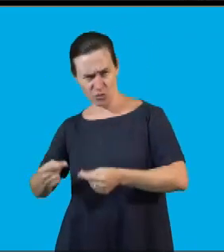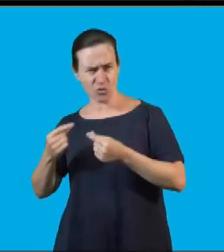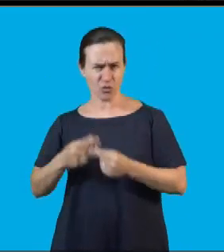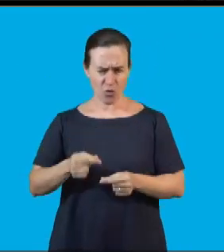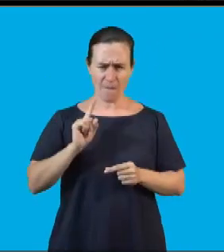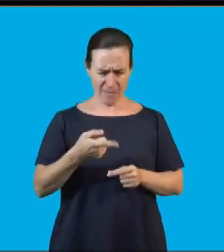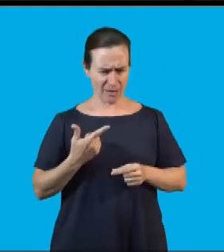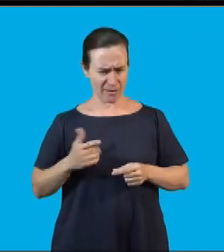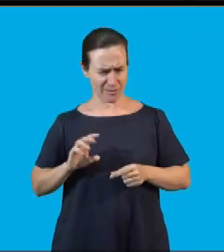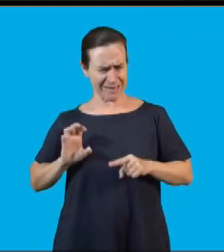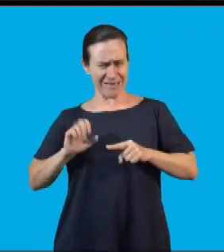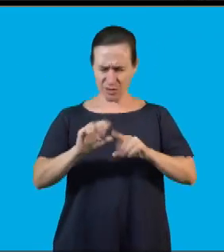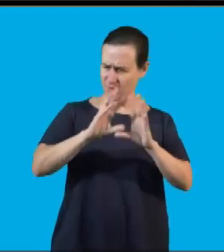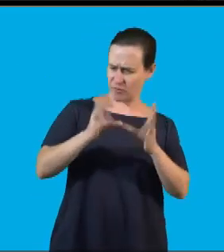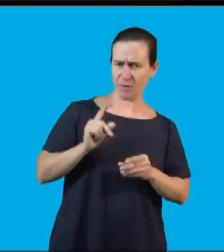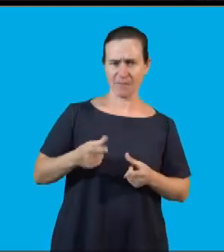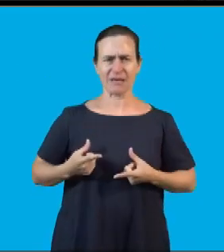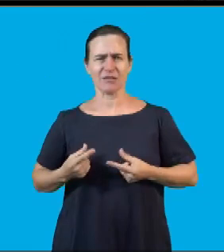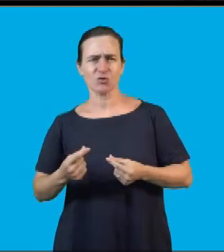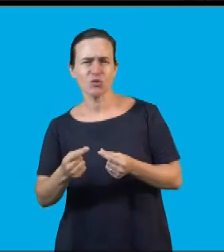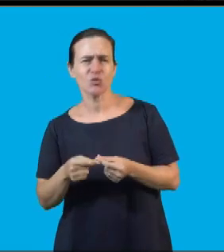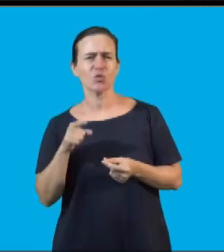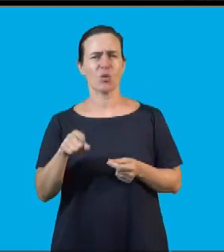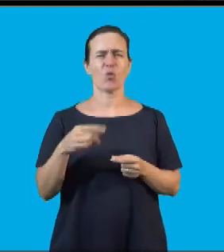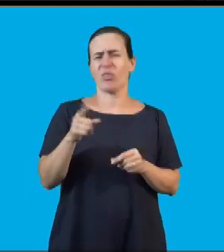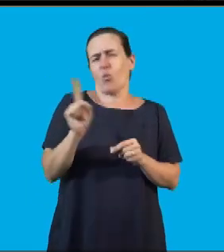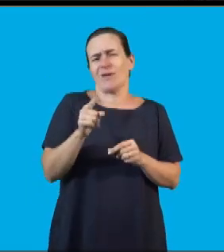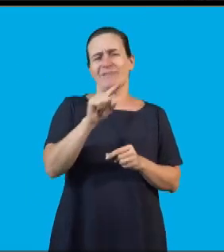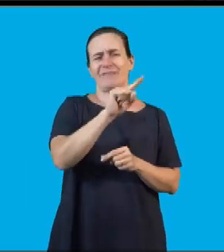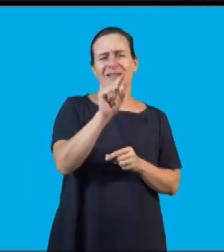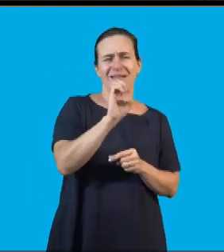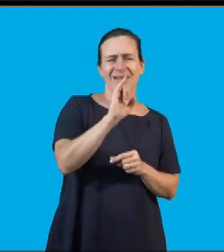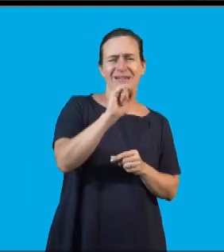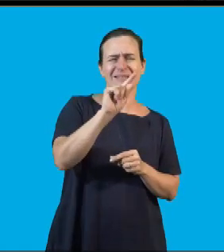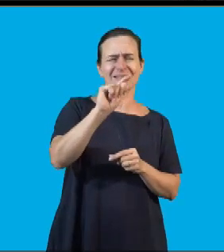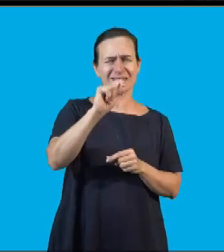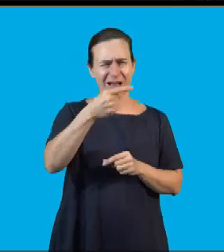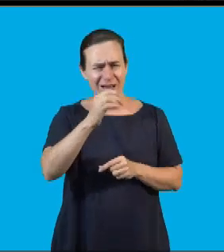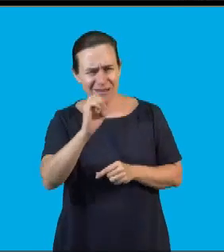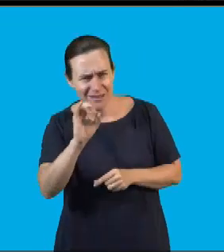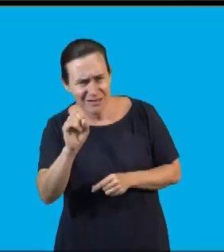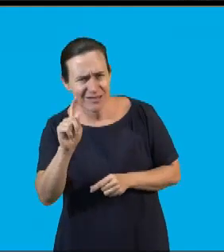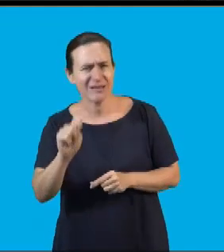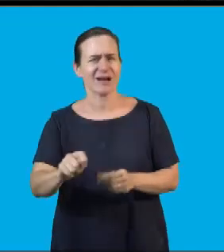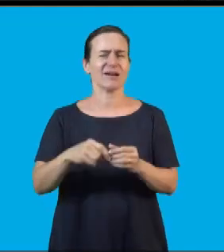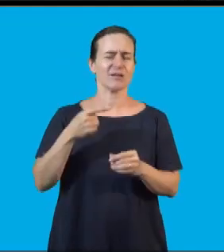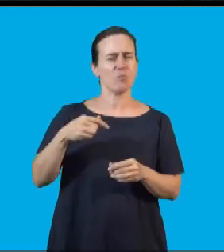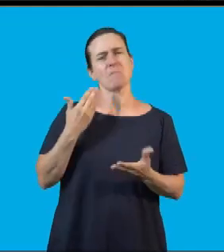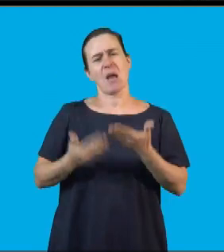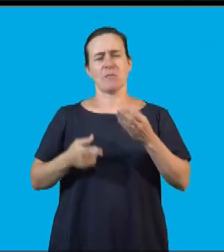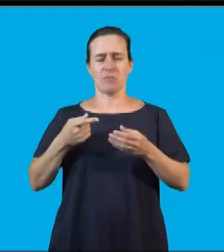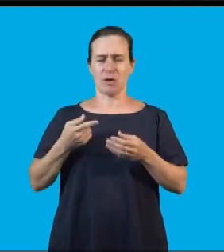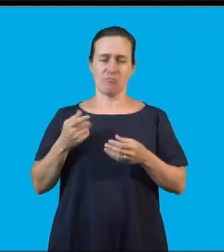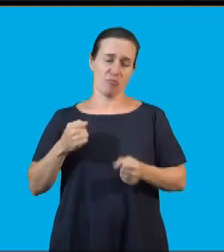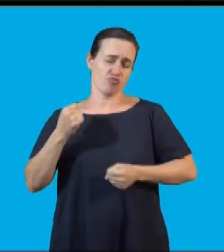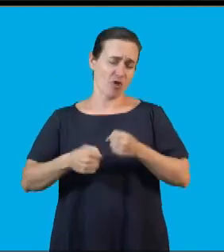multitasking midlifers trying to keep up with whatever zeitgeist they're afraid of missing out on in an information-saturated world